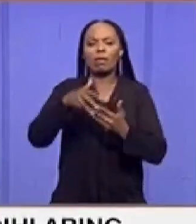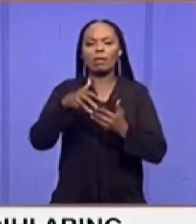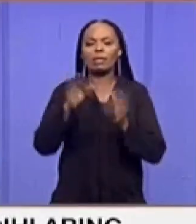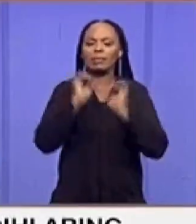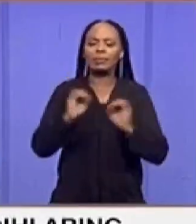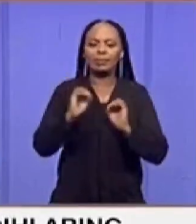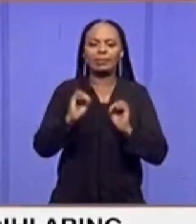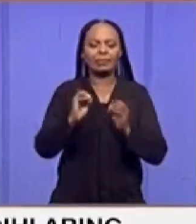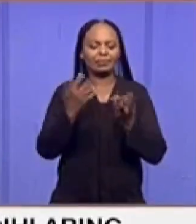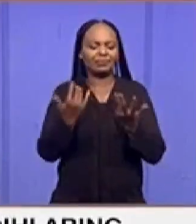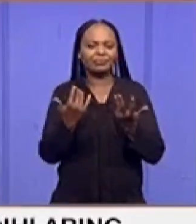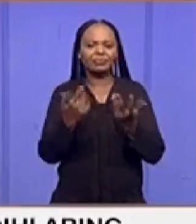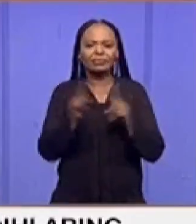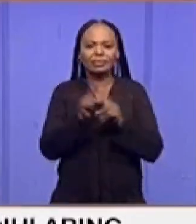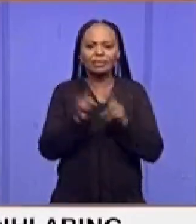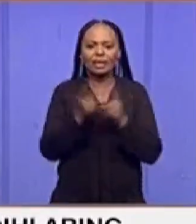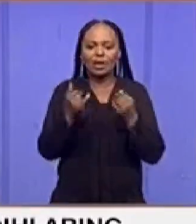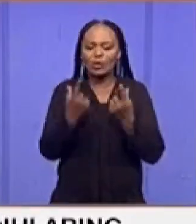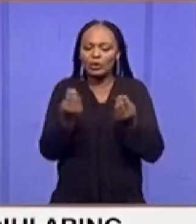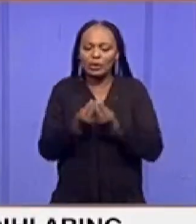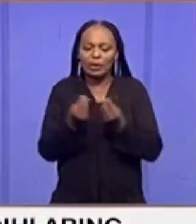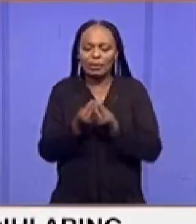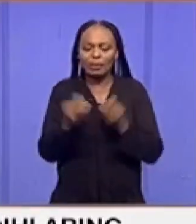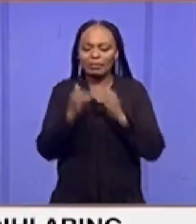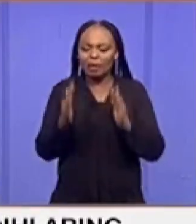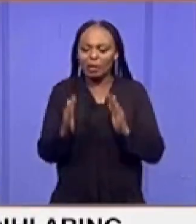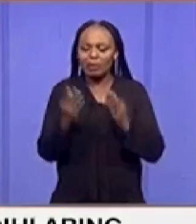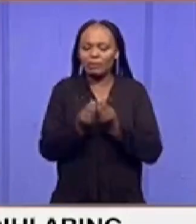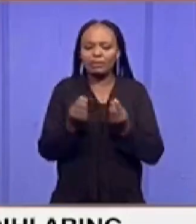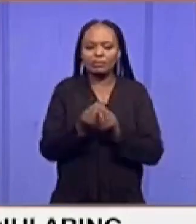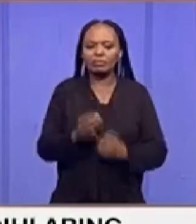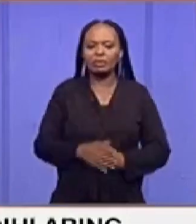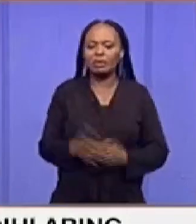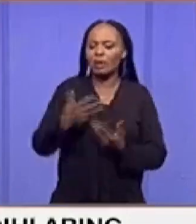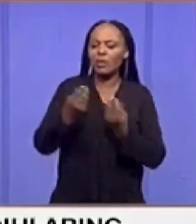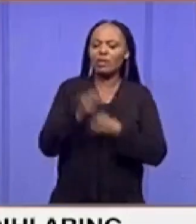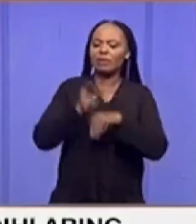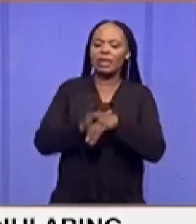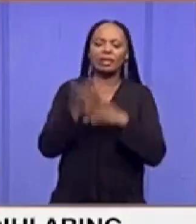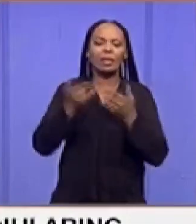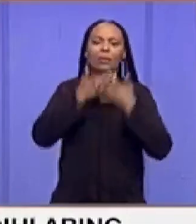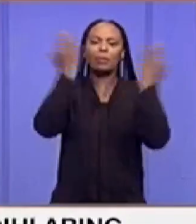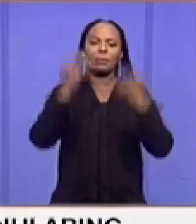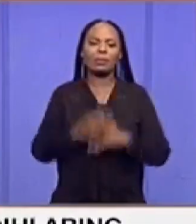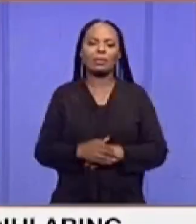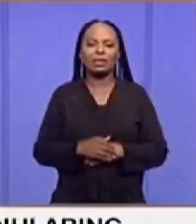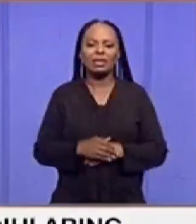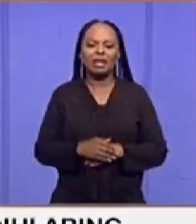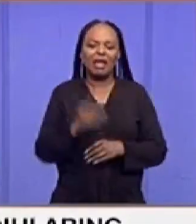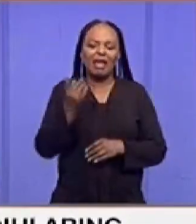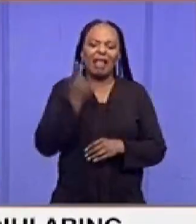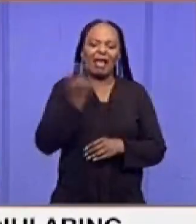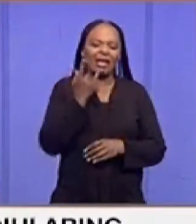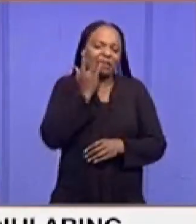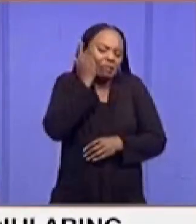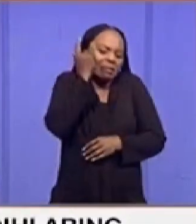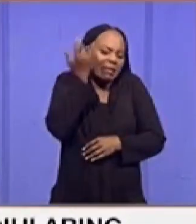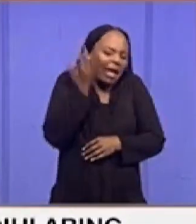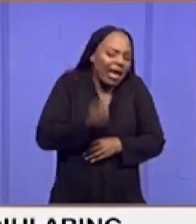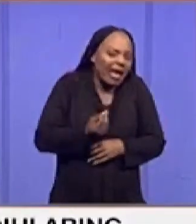jareteng ha sa kgona go tsamaya le ditšhomi tsa gage o tsamaya 2 minutes o tsene mo jareteng is like ka re o itšhwabela o itlhabela